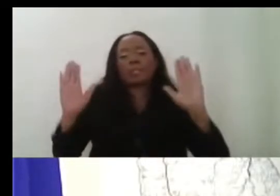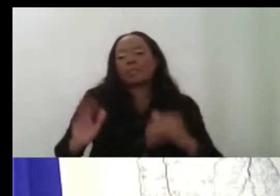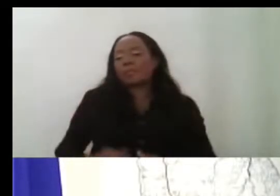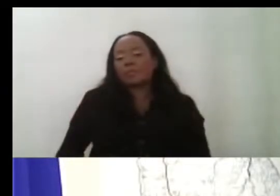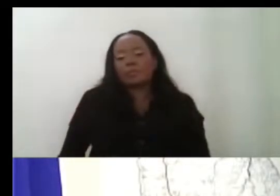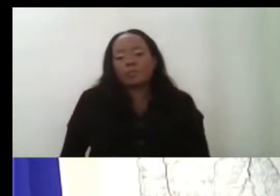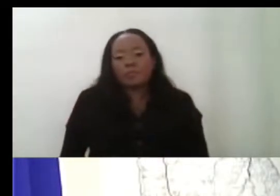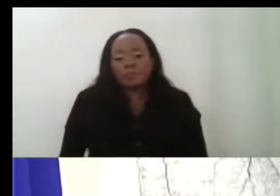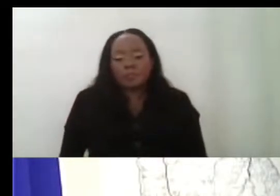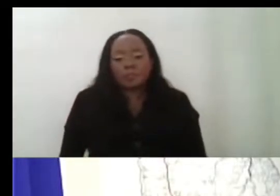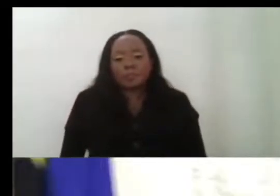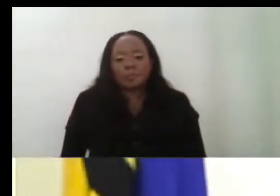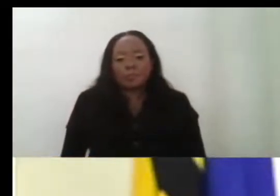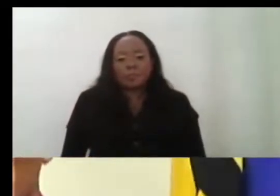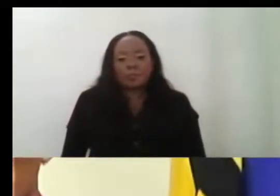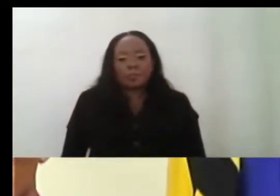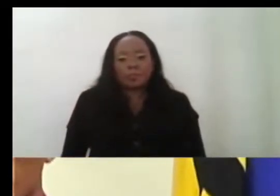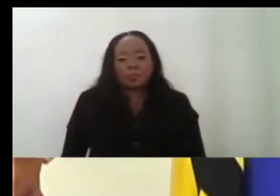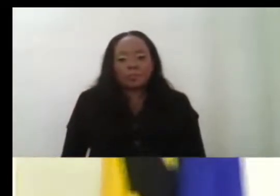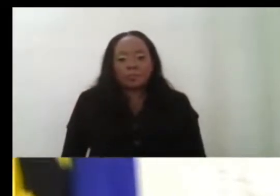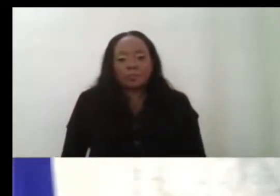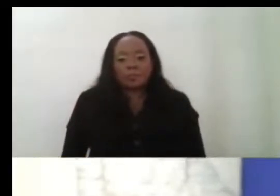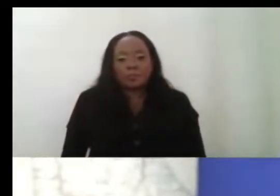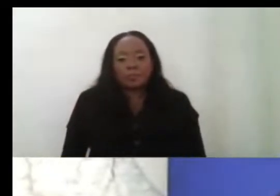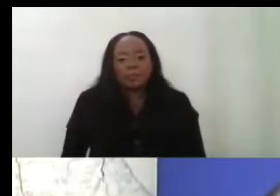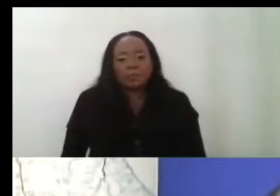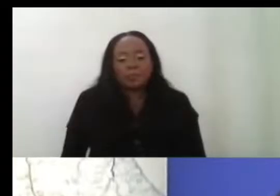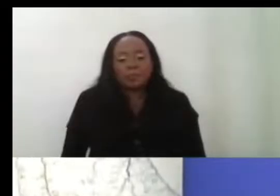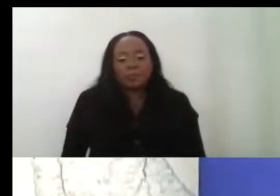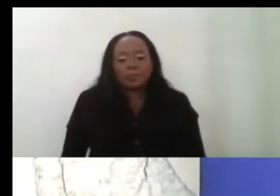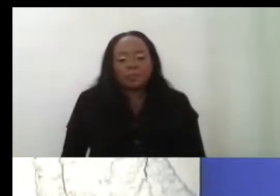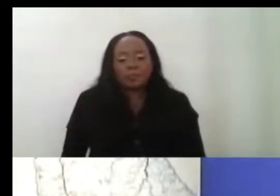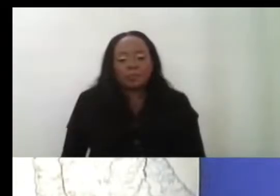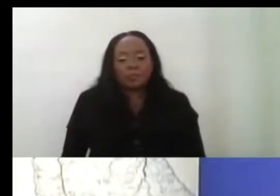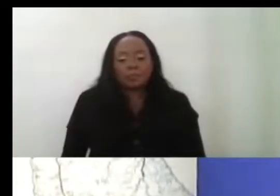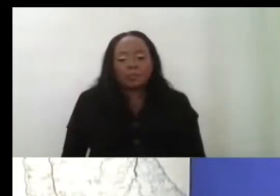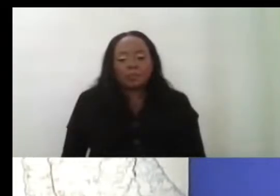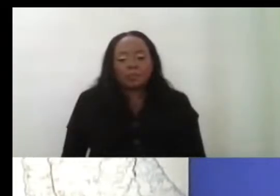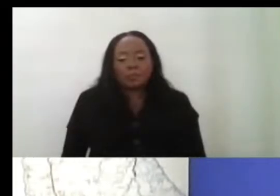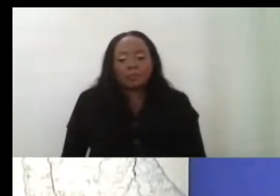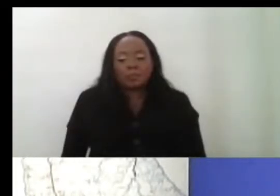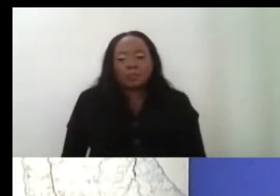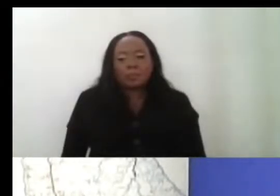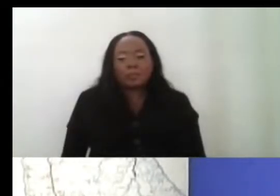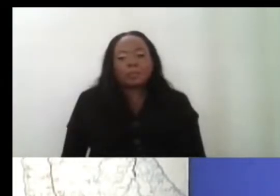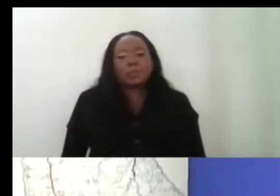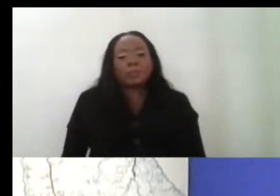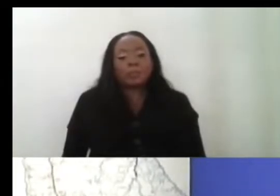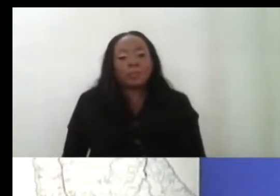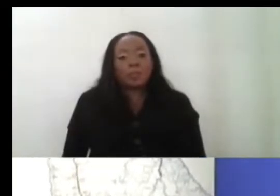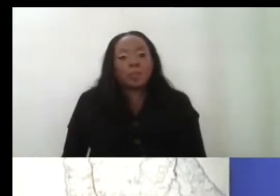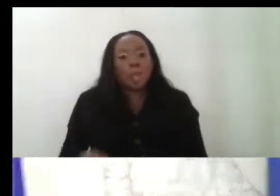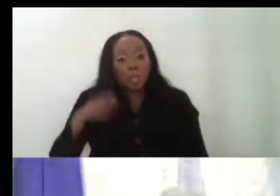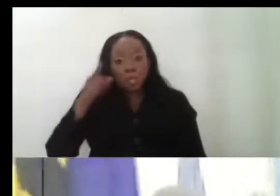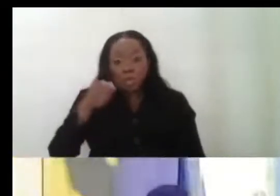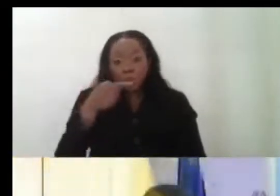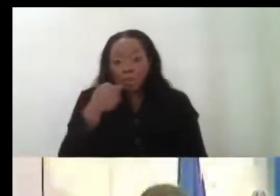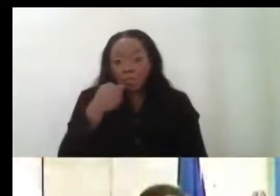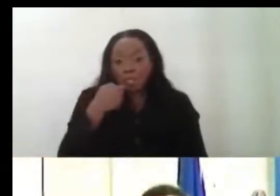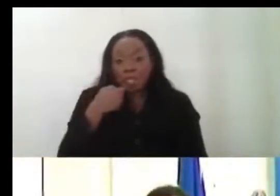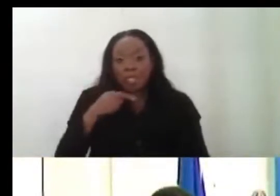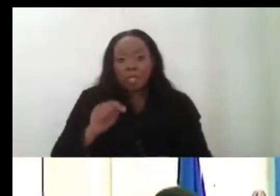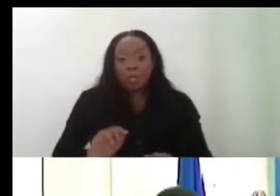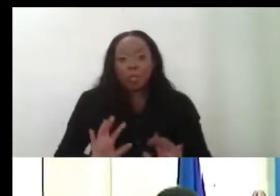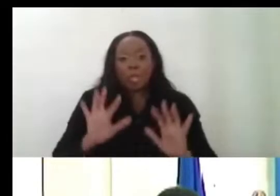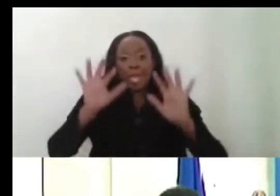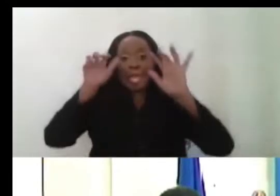head. Another question, you talked about the fact that these waves are getting higher and stronger, but